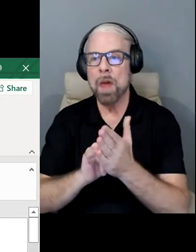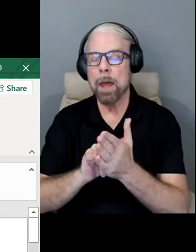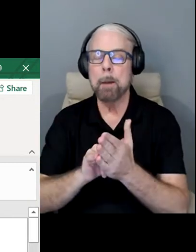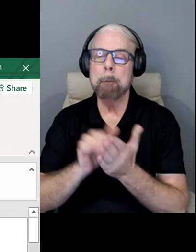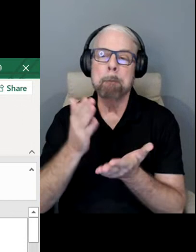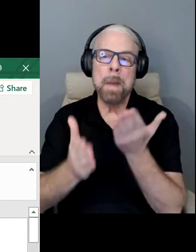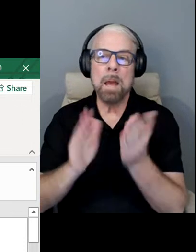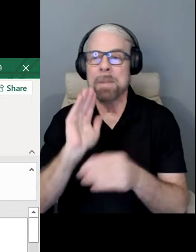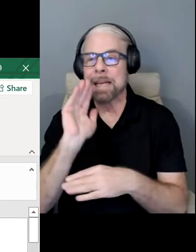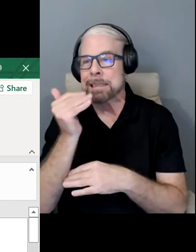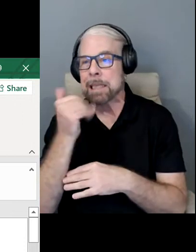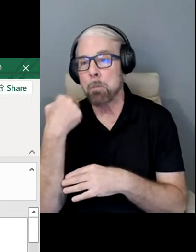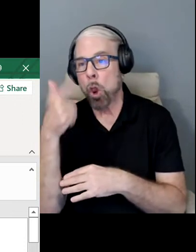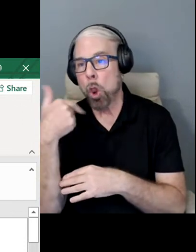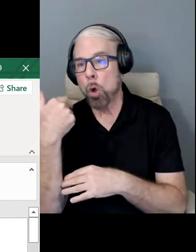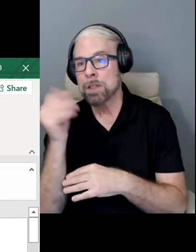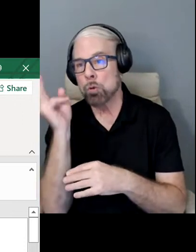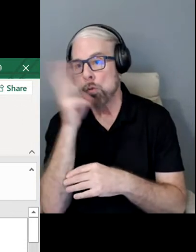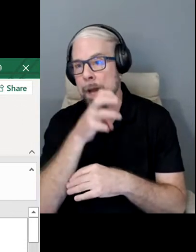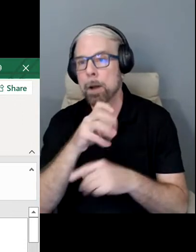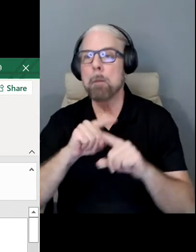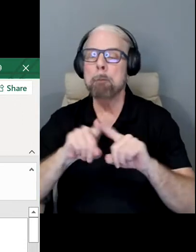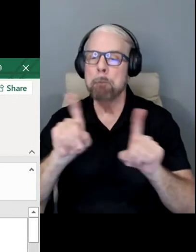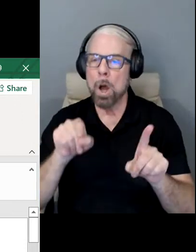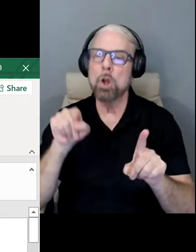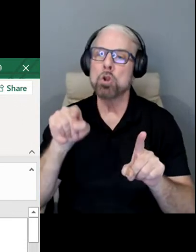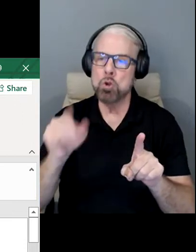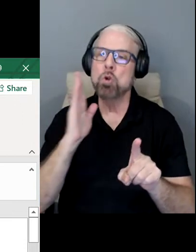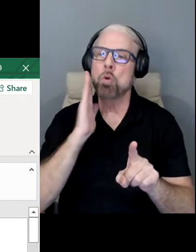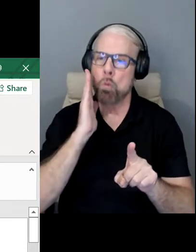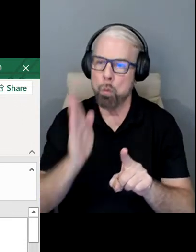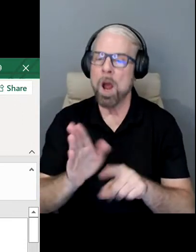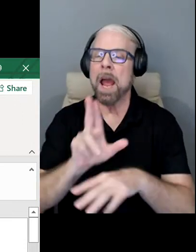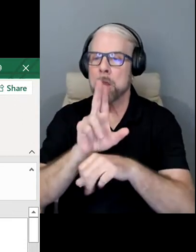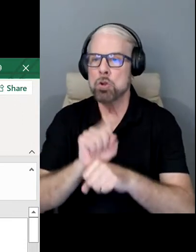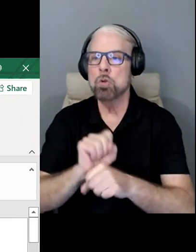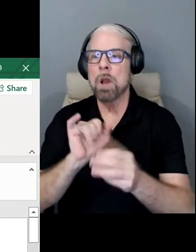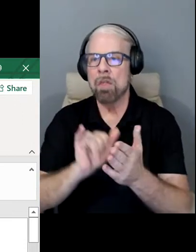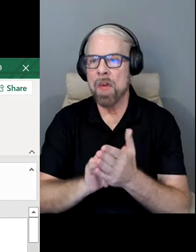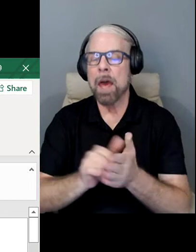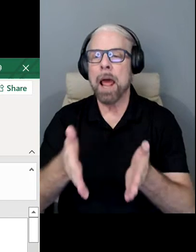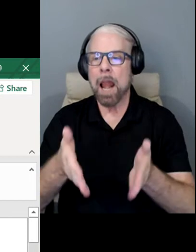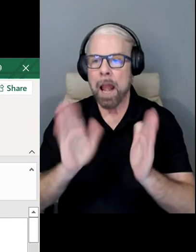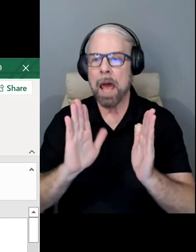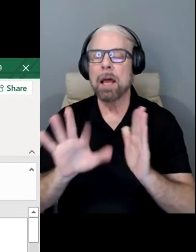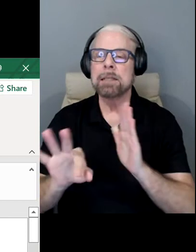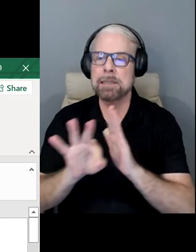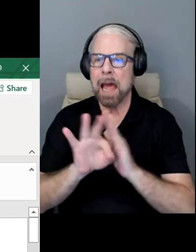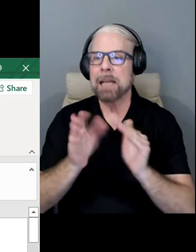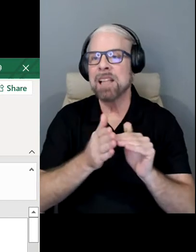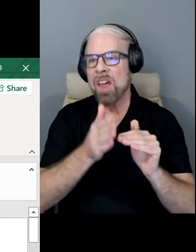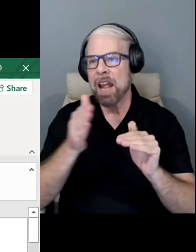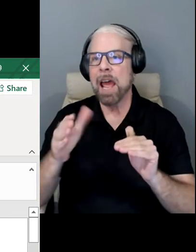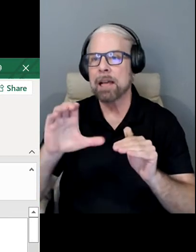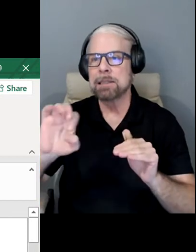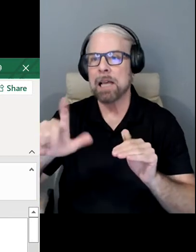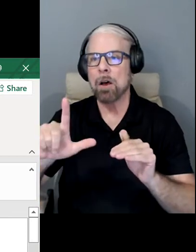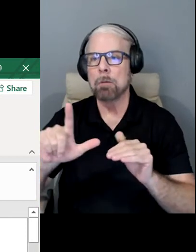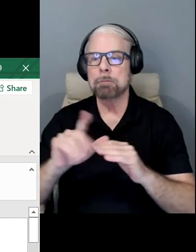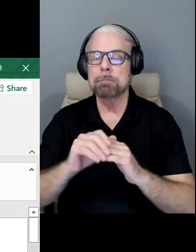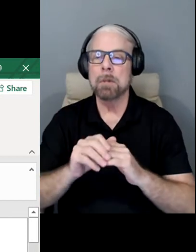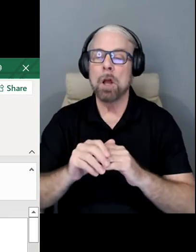look weird at first, but you'll get used to the fact that it does allow you to select in the next cell.